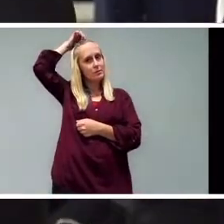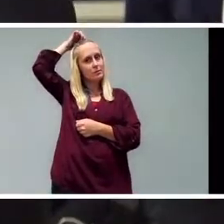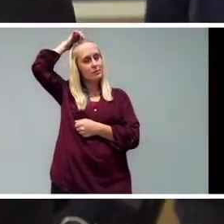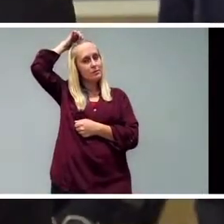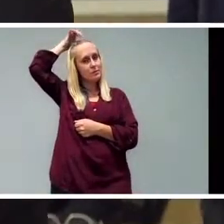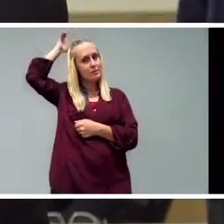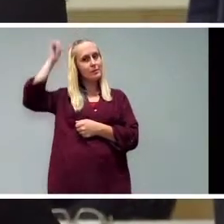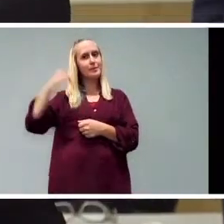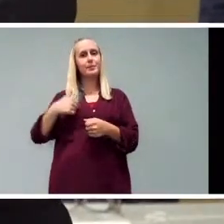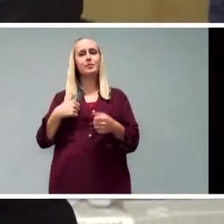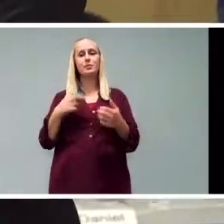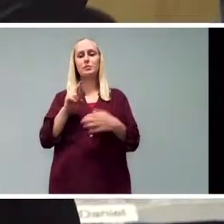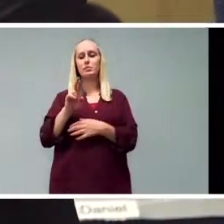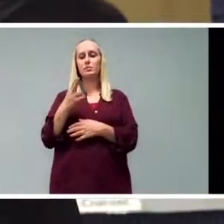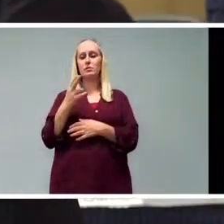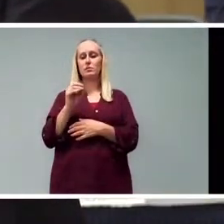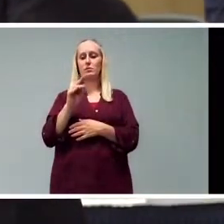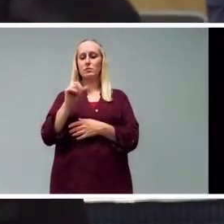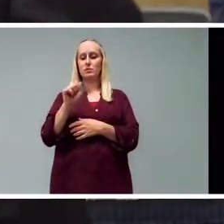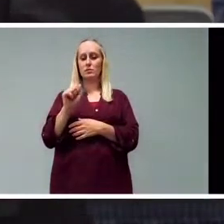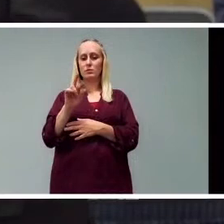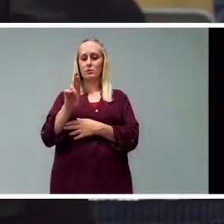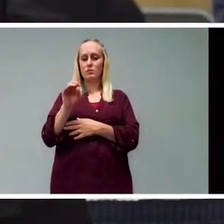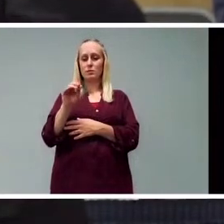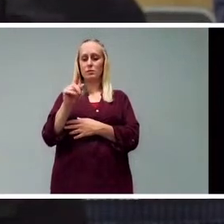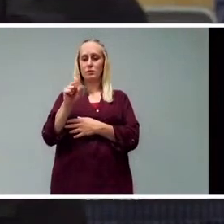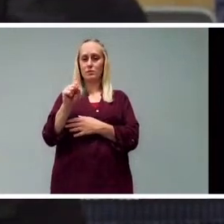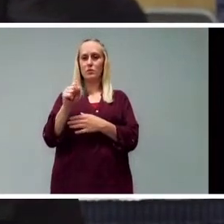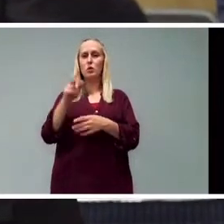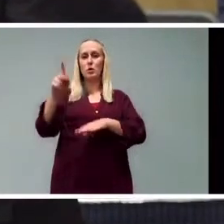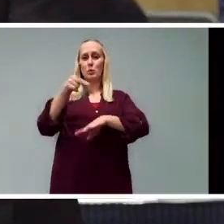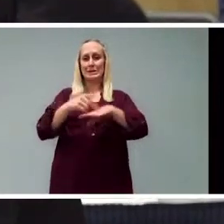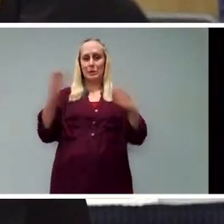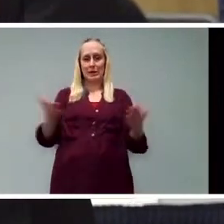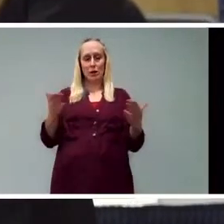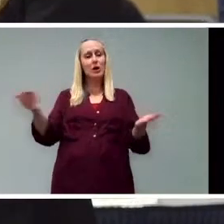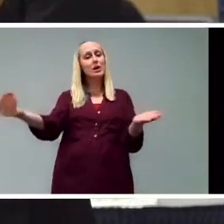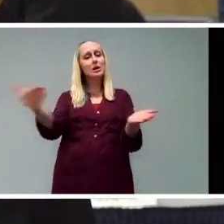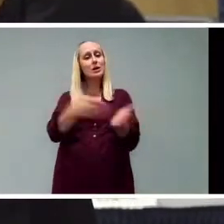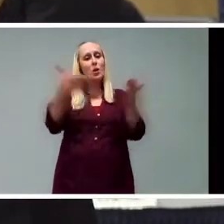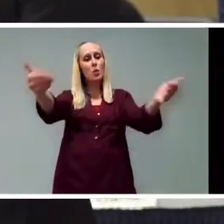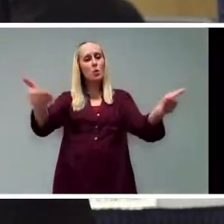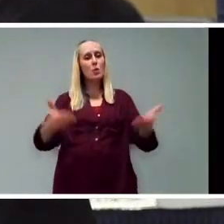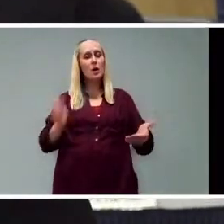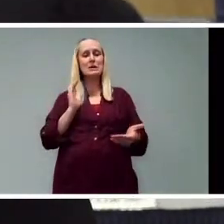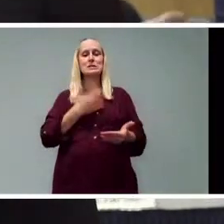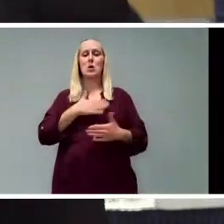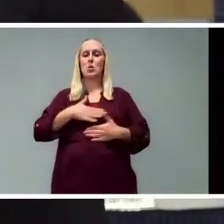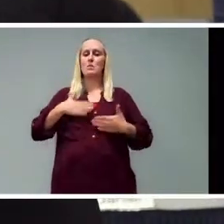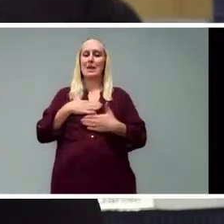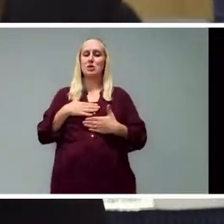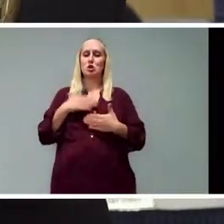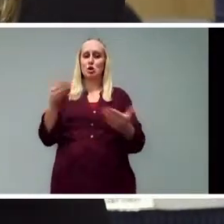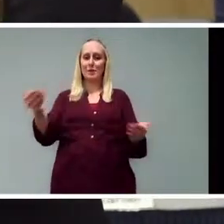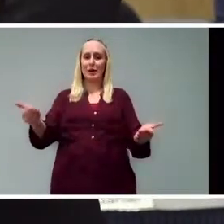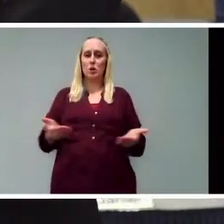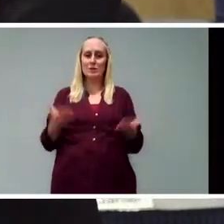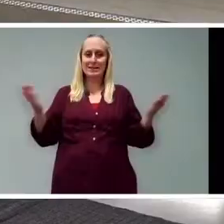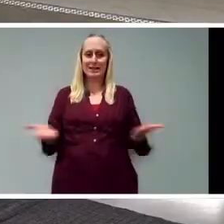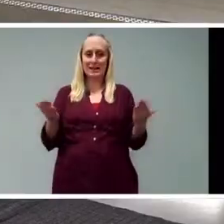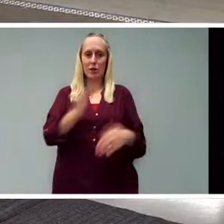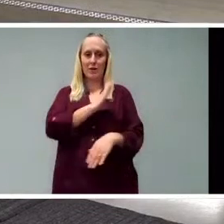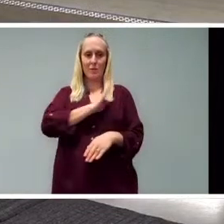And I'm Rhonda Rhodes, principal at CTEC. So once again, welcome. It is our pleasure to be hosting the board here on our site